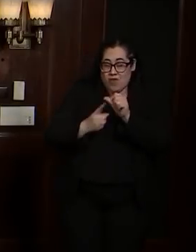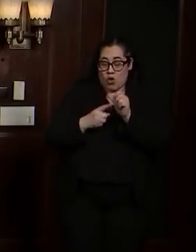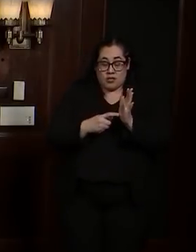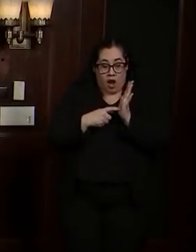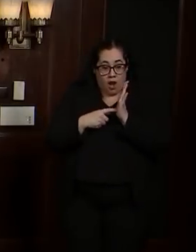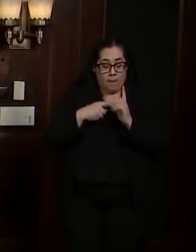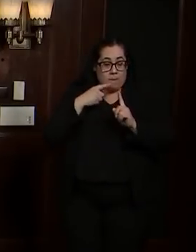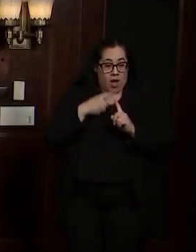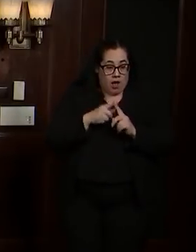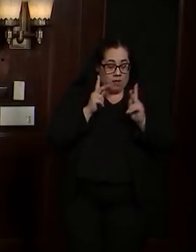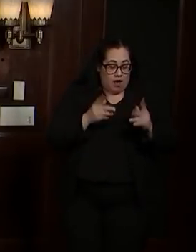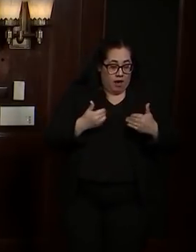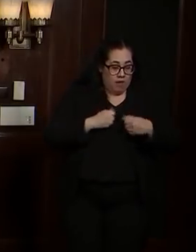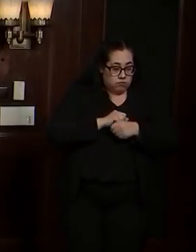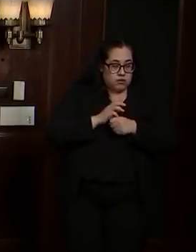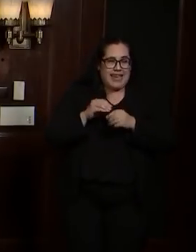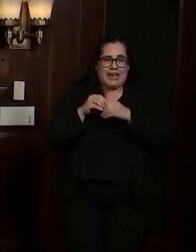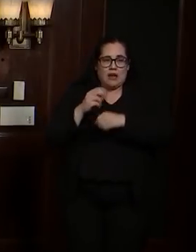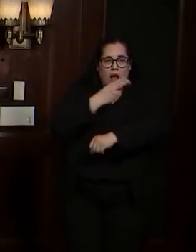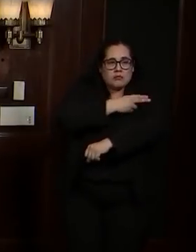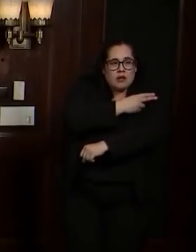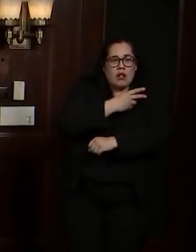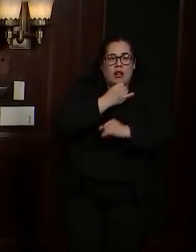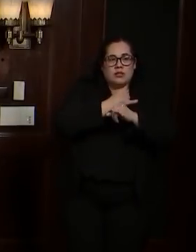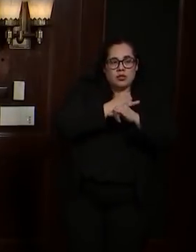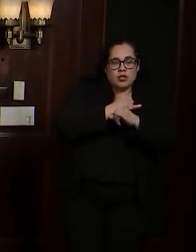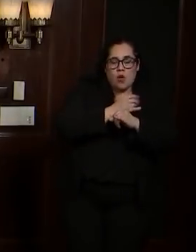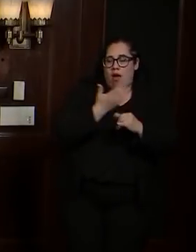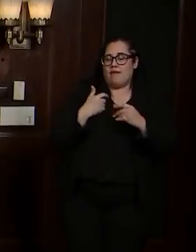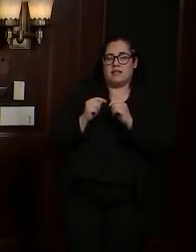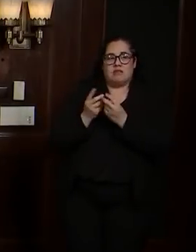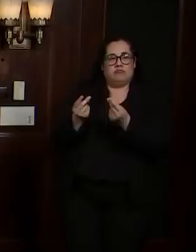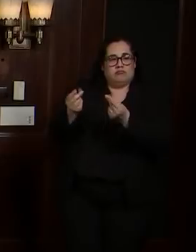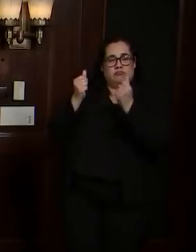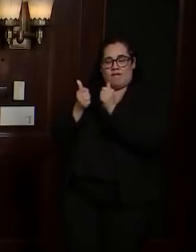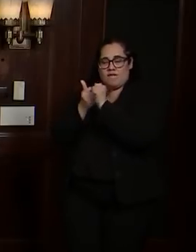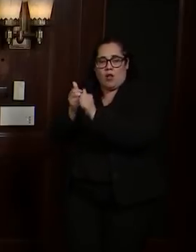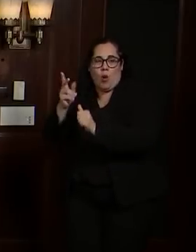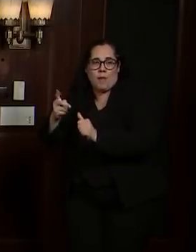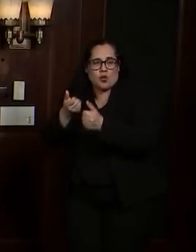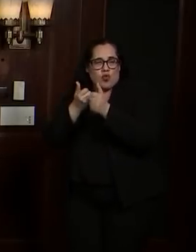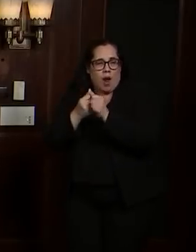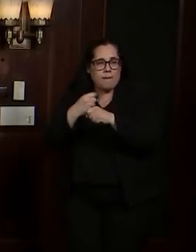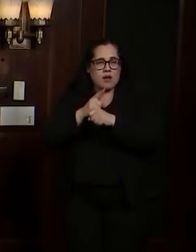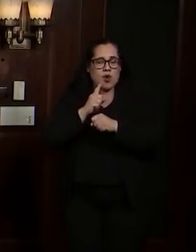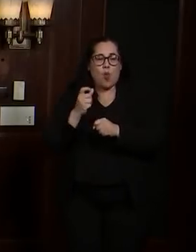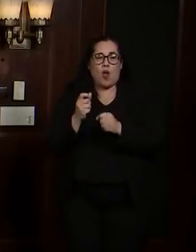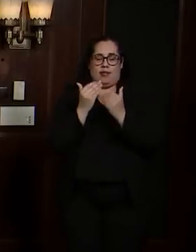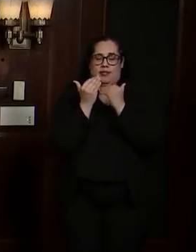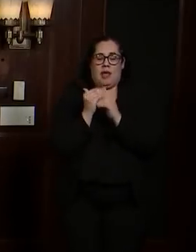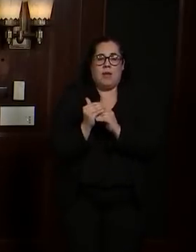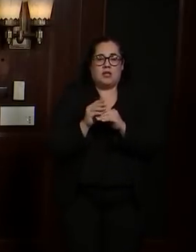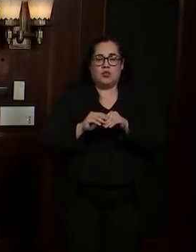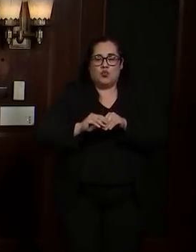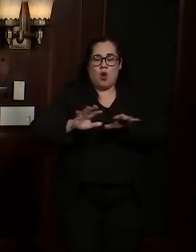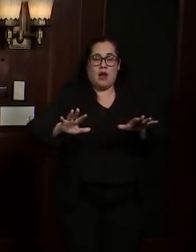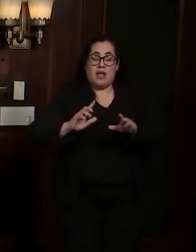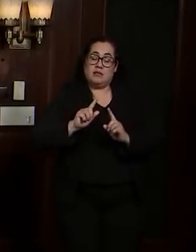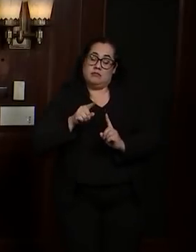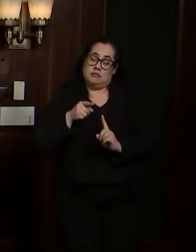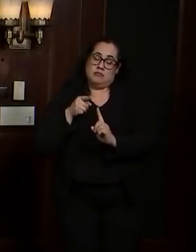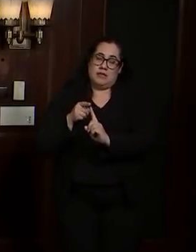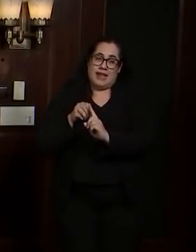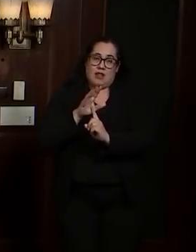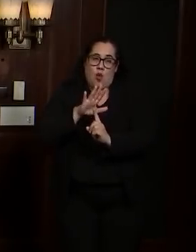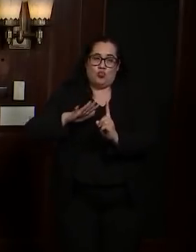there's a positive case in an institutional setting, we have a team of folks that will follow up to try to make sure that we limit spread,